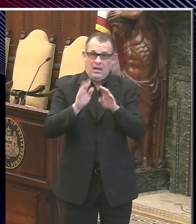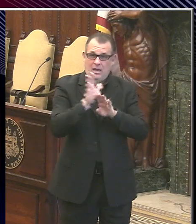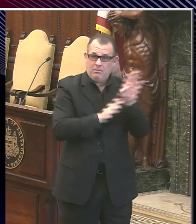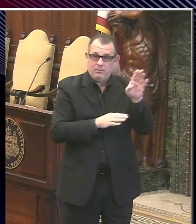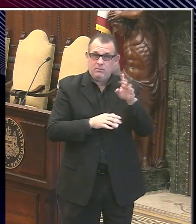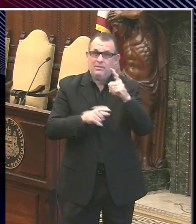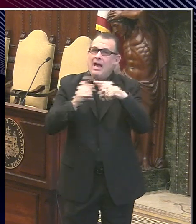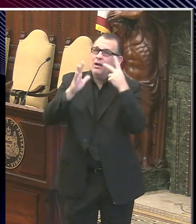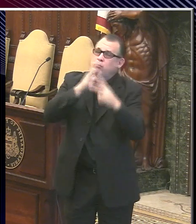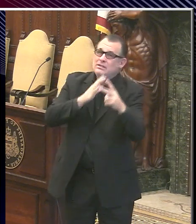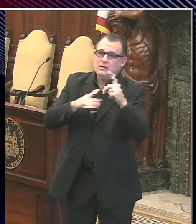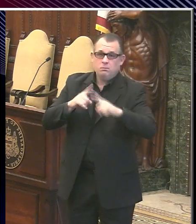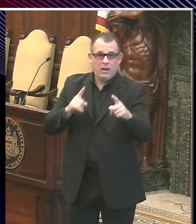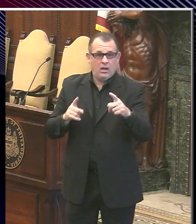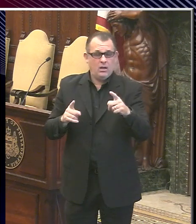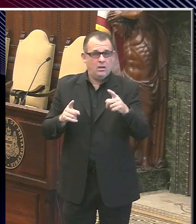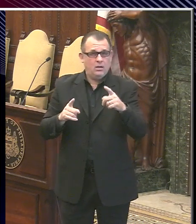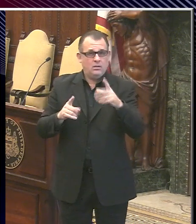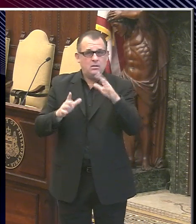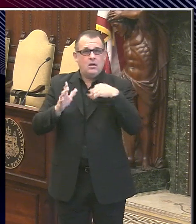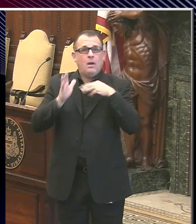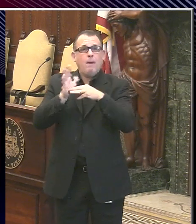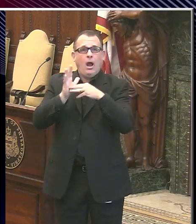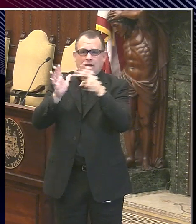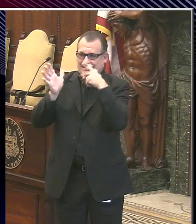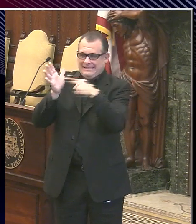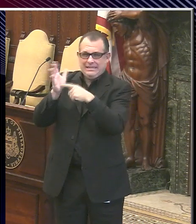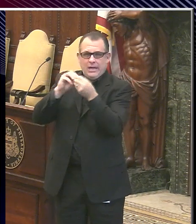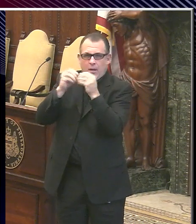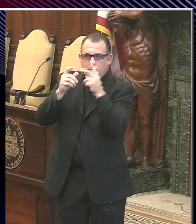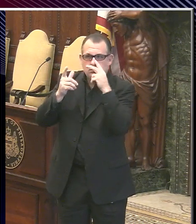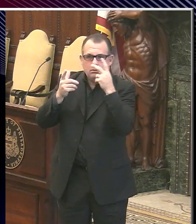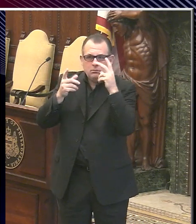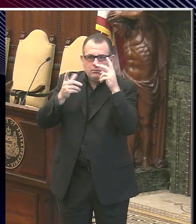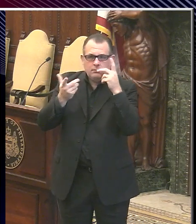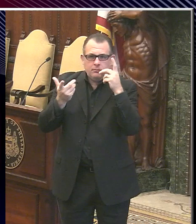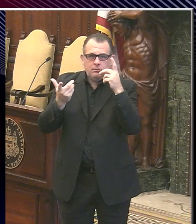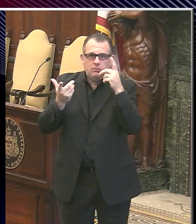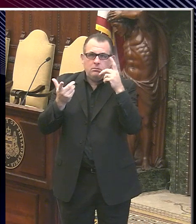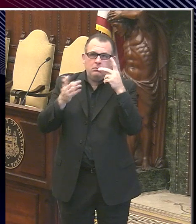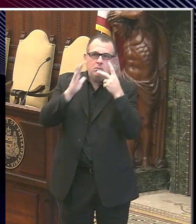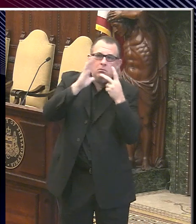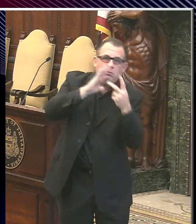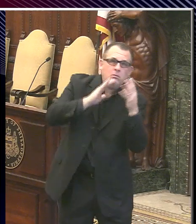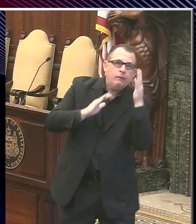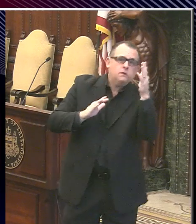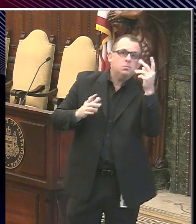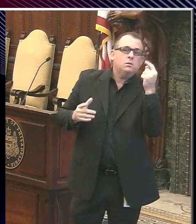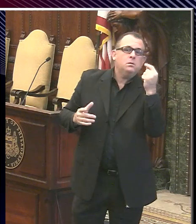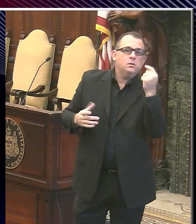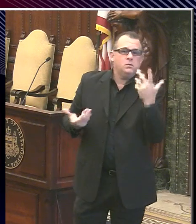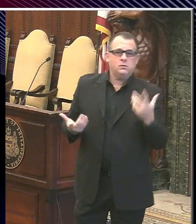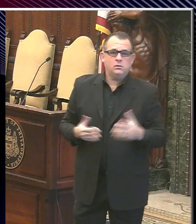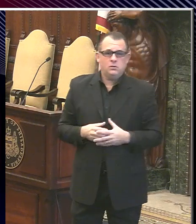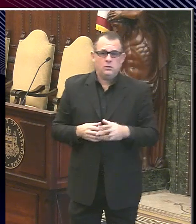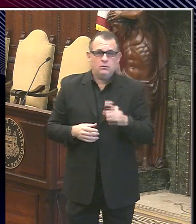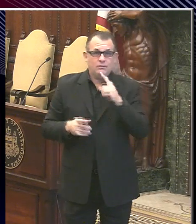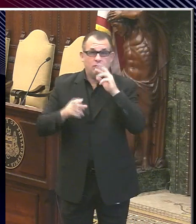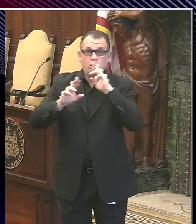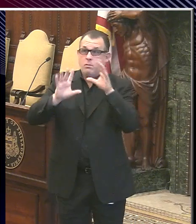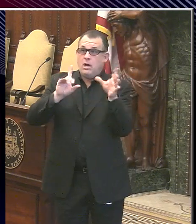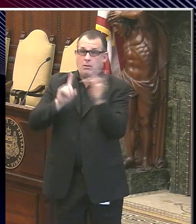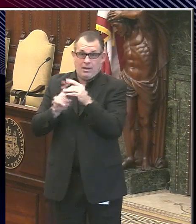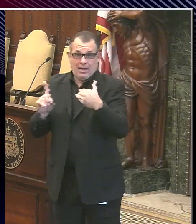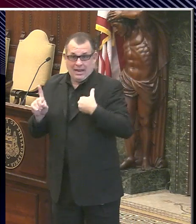here are a couple different models for what might happen in the future. We know that deaths tend to lag behind the reports of cases, and they lag